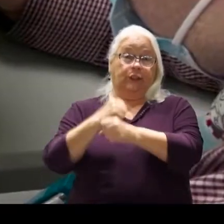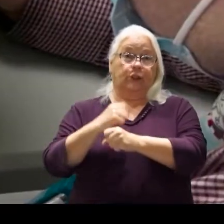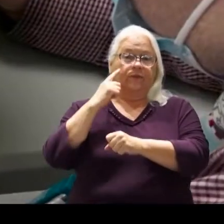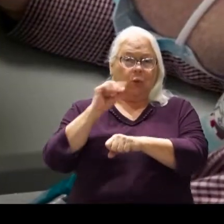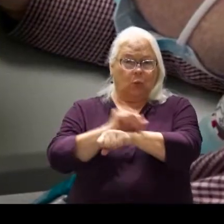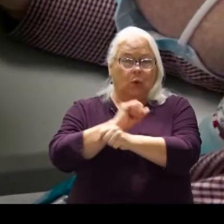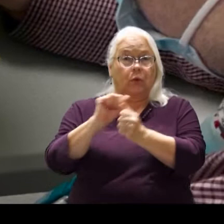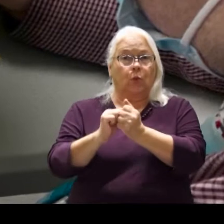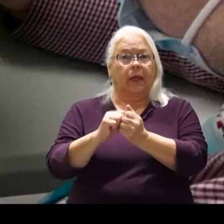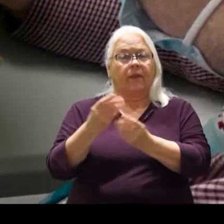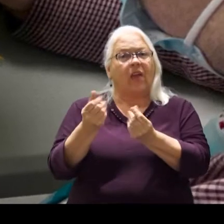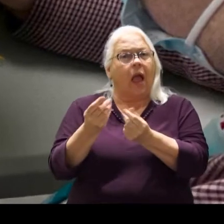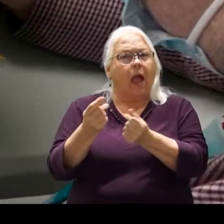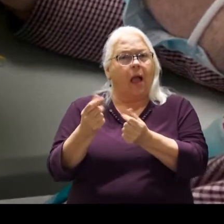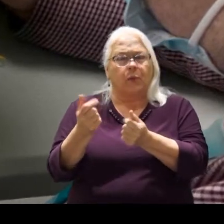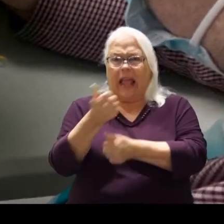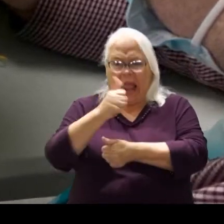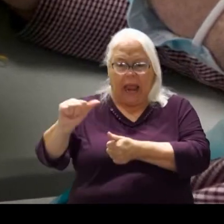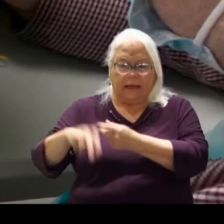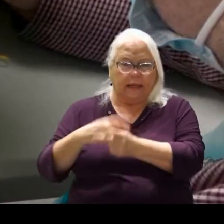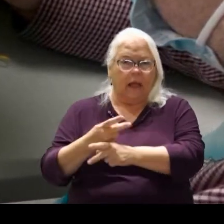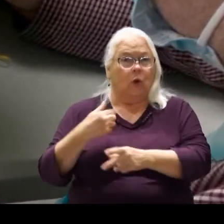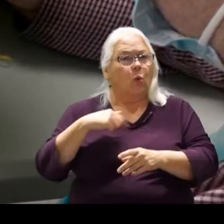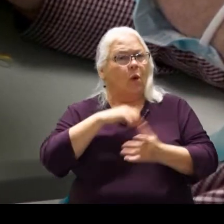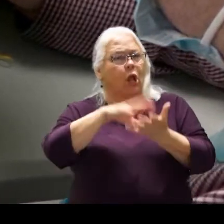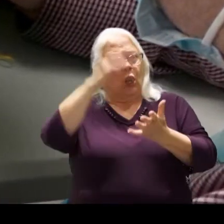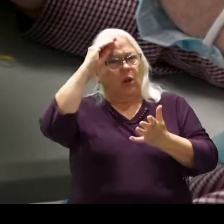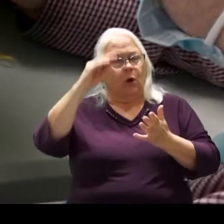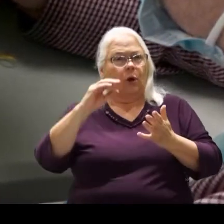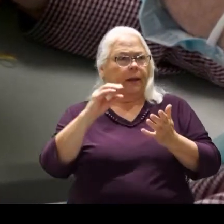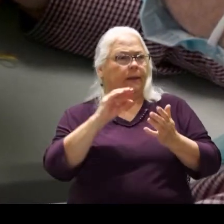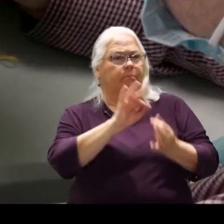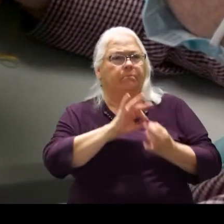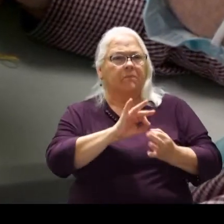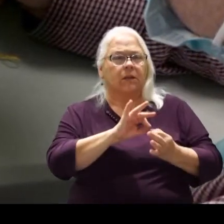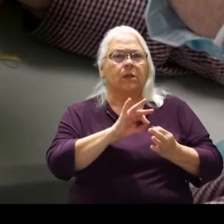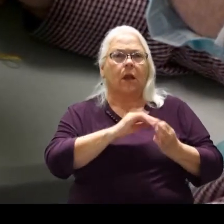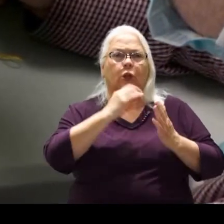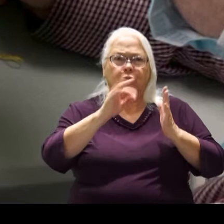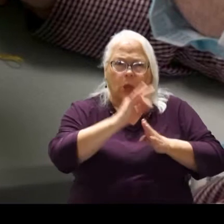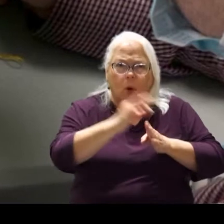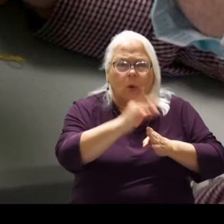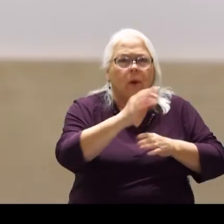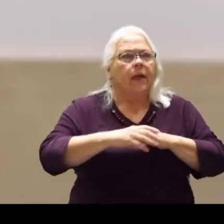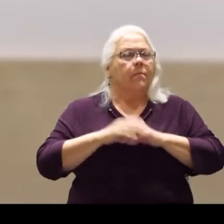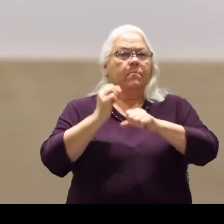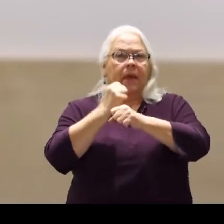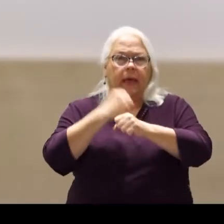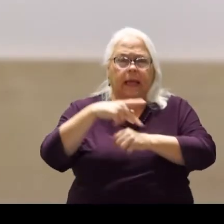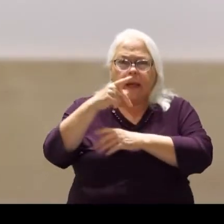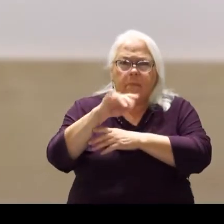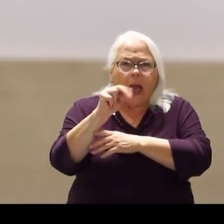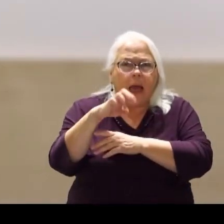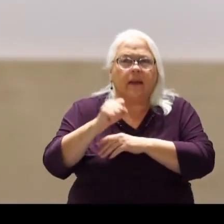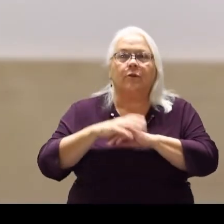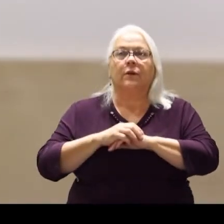It was a 6-year program in which we learned custom sewing, pattern making,